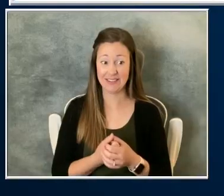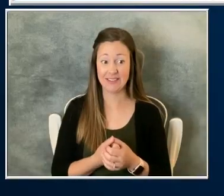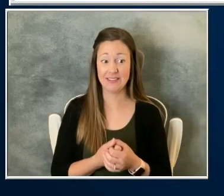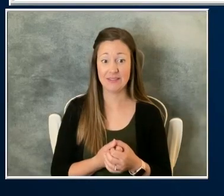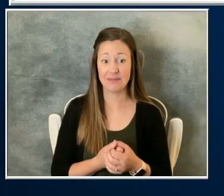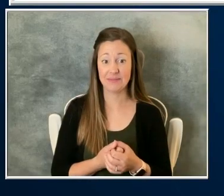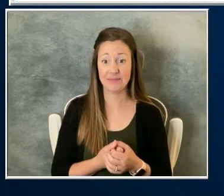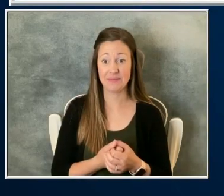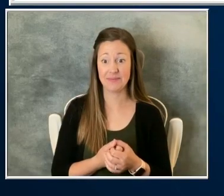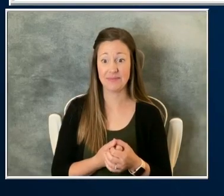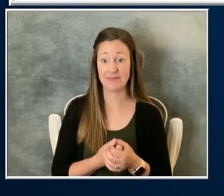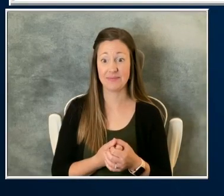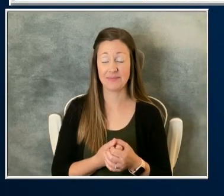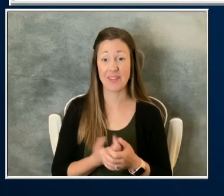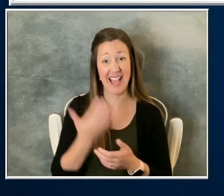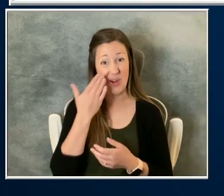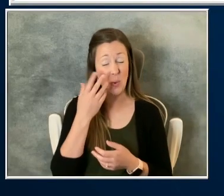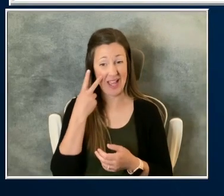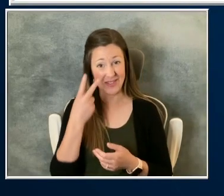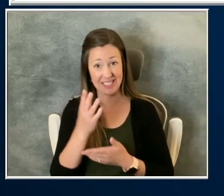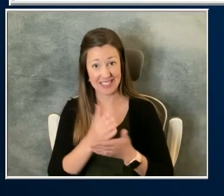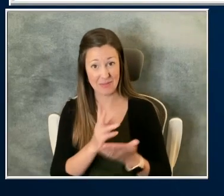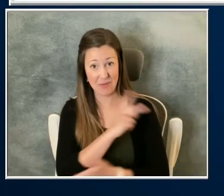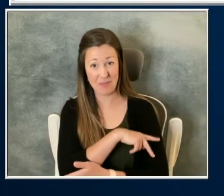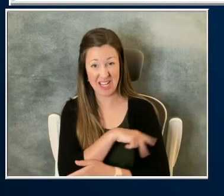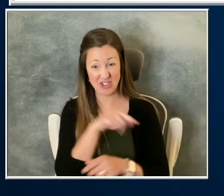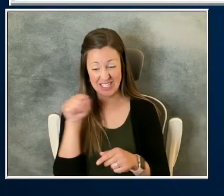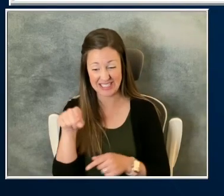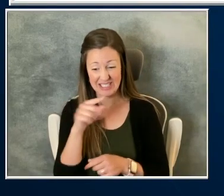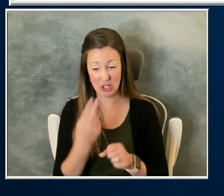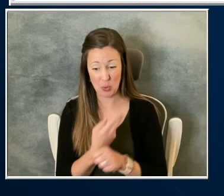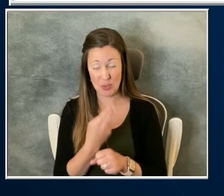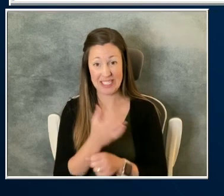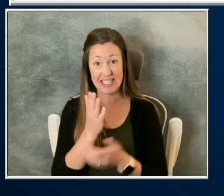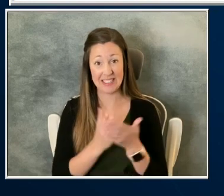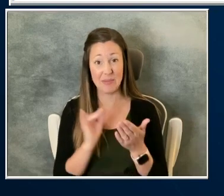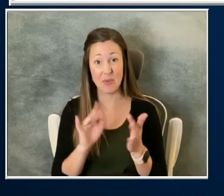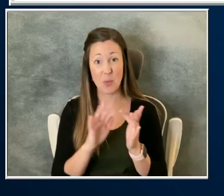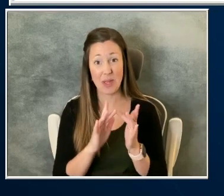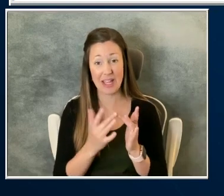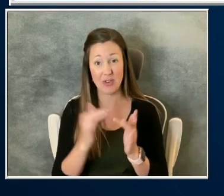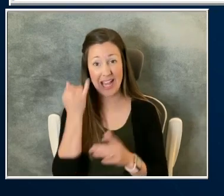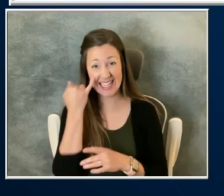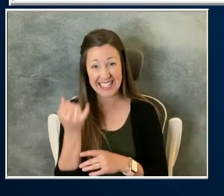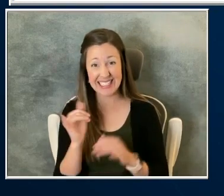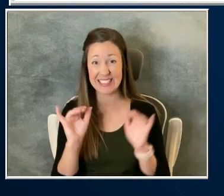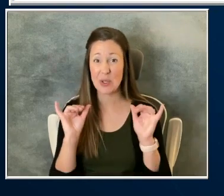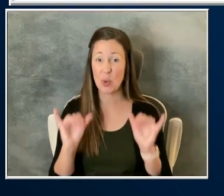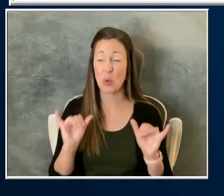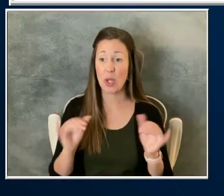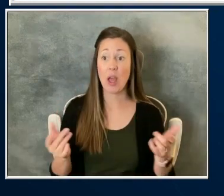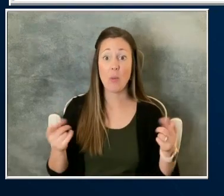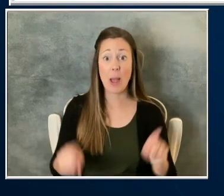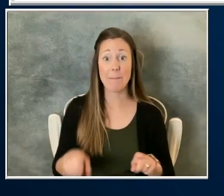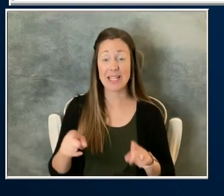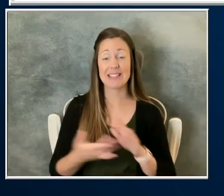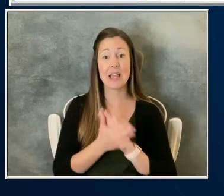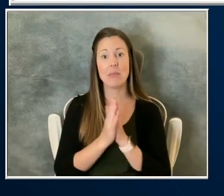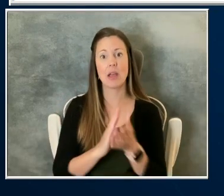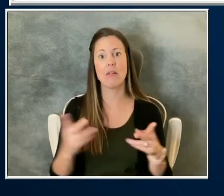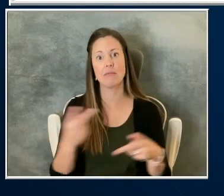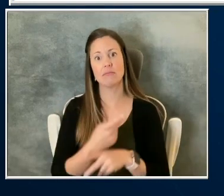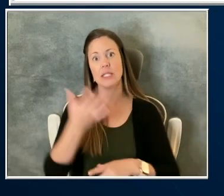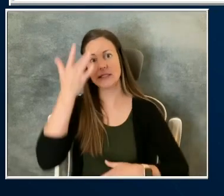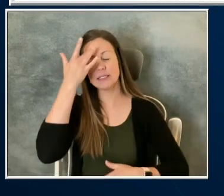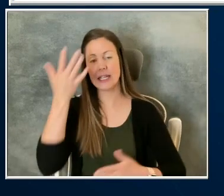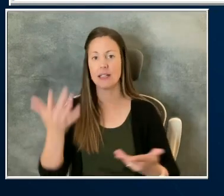who have taken these special remedies, internet remedies, and all of a sudden what happens is they get sicker instead of better. And then D, it